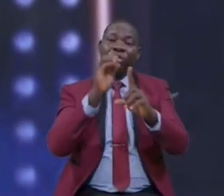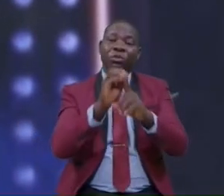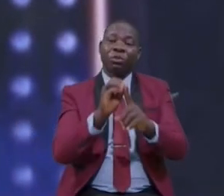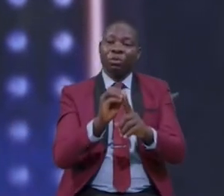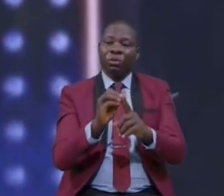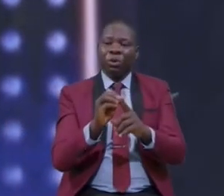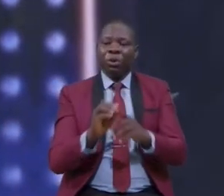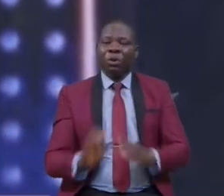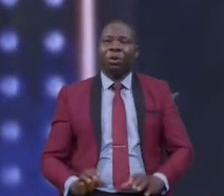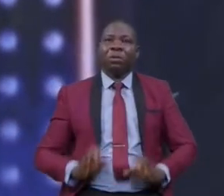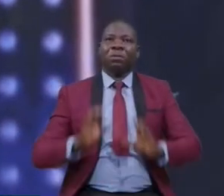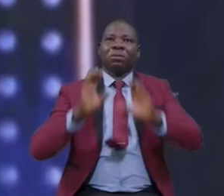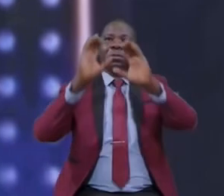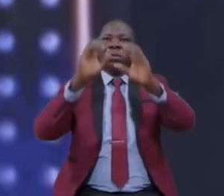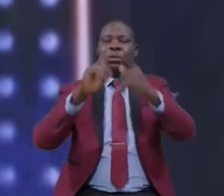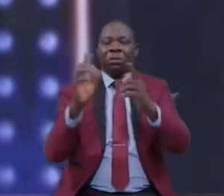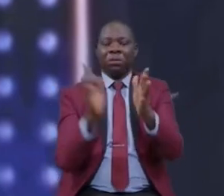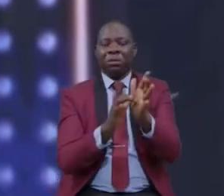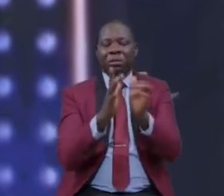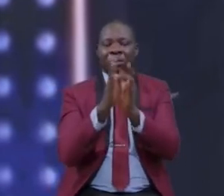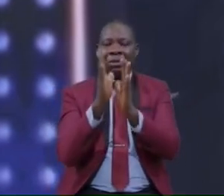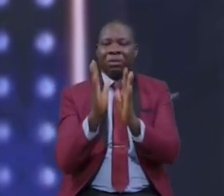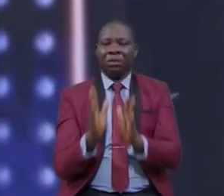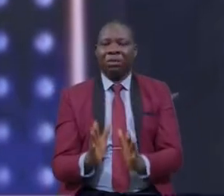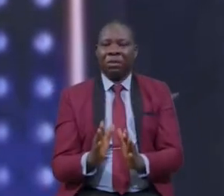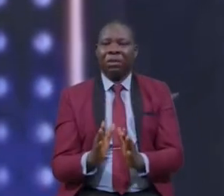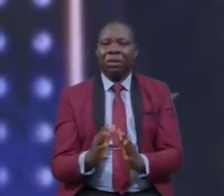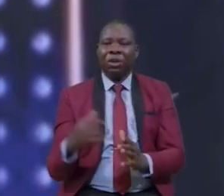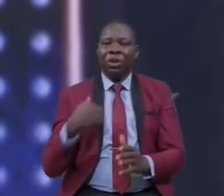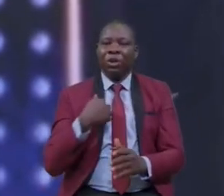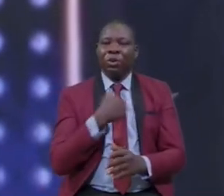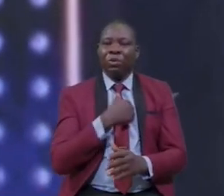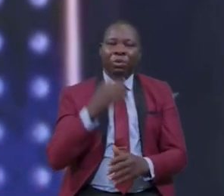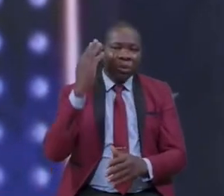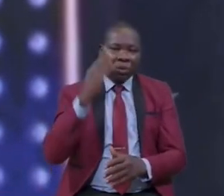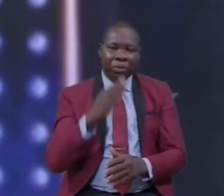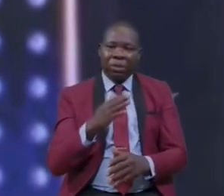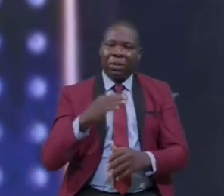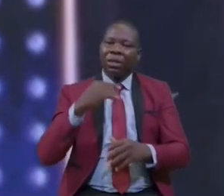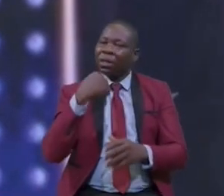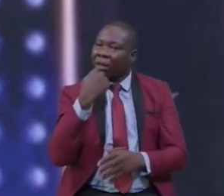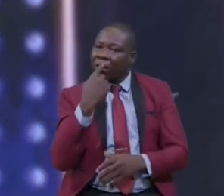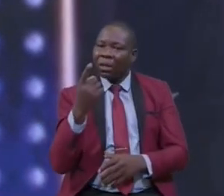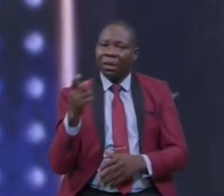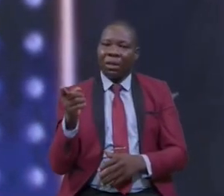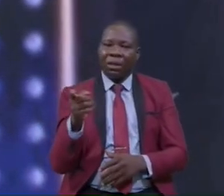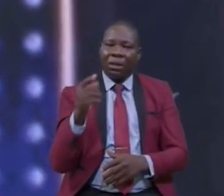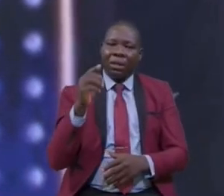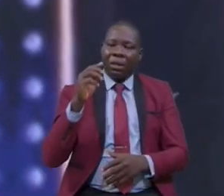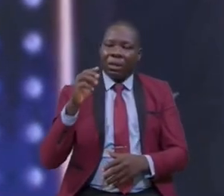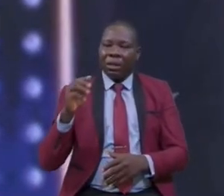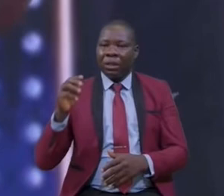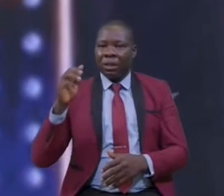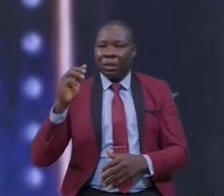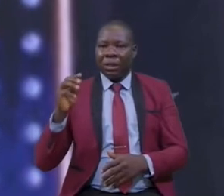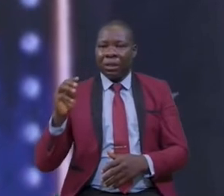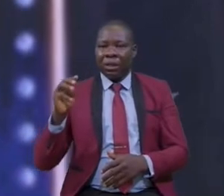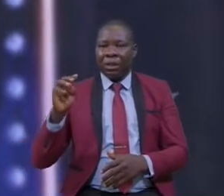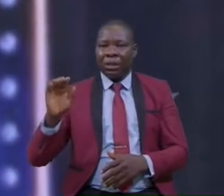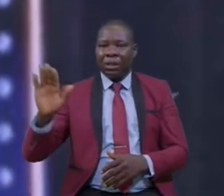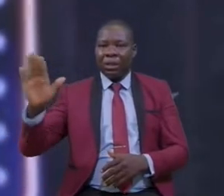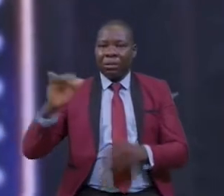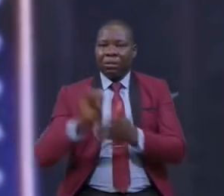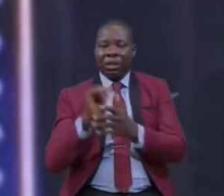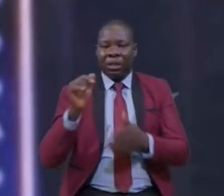Christianity. But we're sending him, we will tell him that he has only 3 months course to do